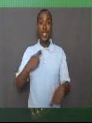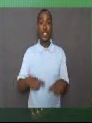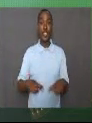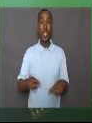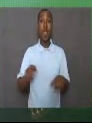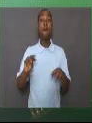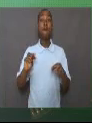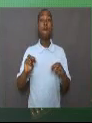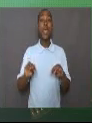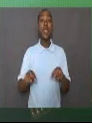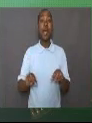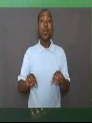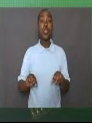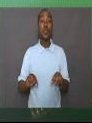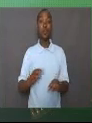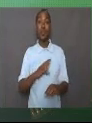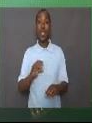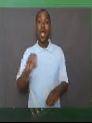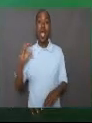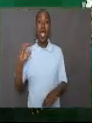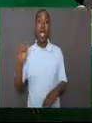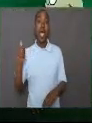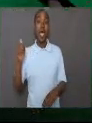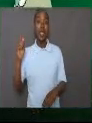metabolism, and catabolism.